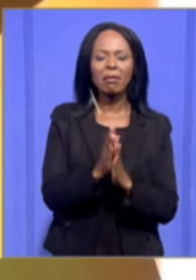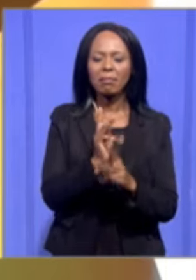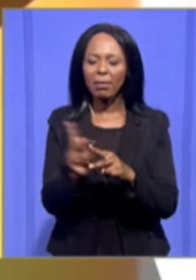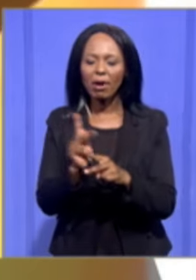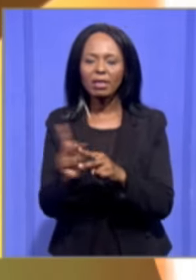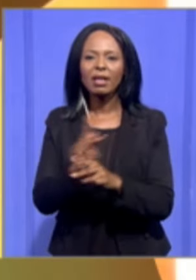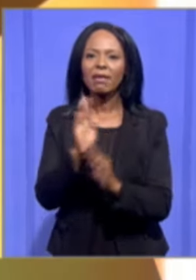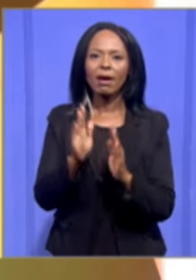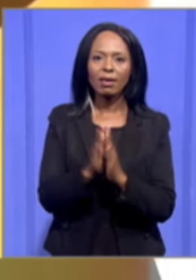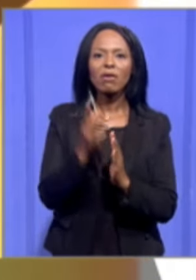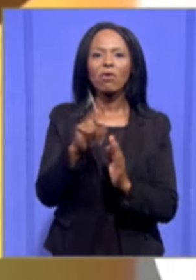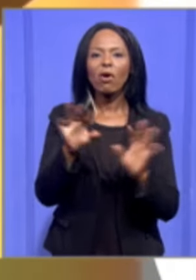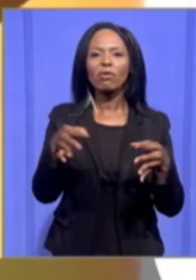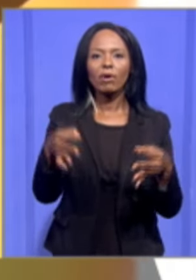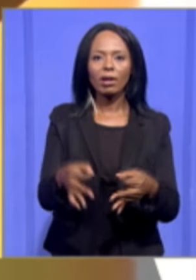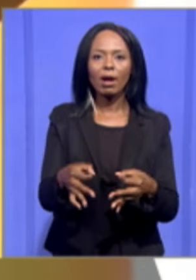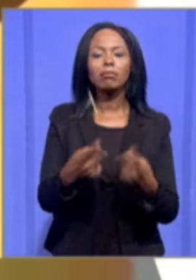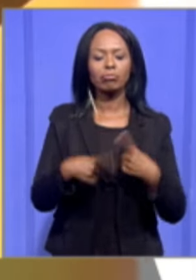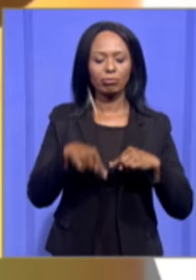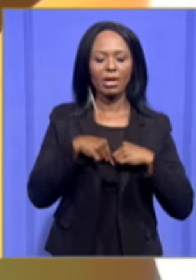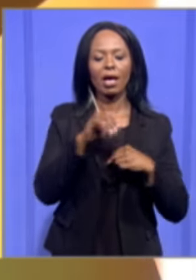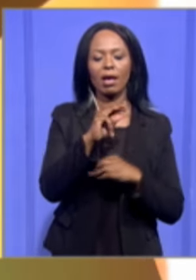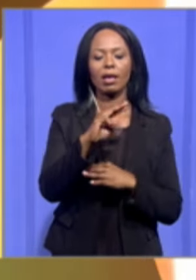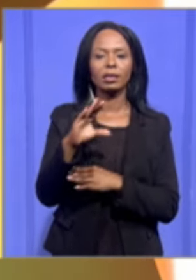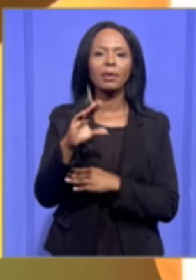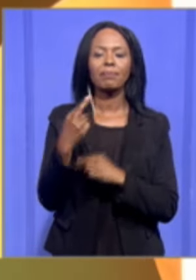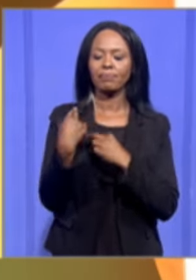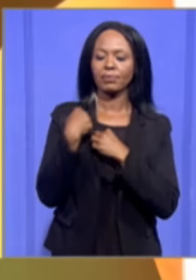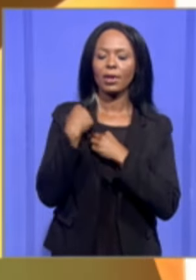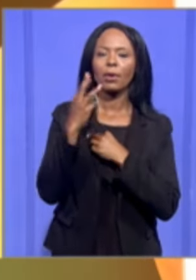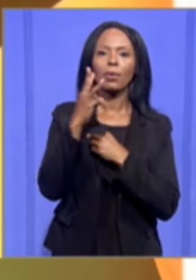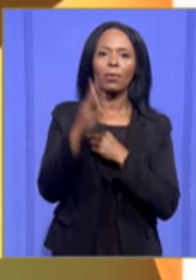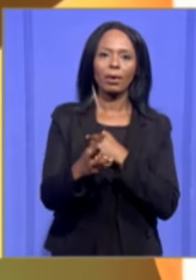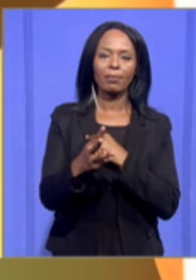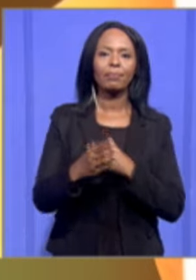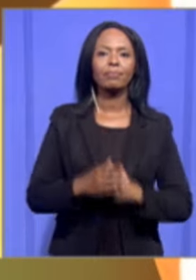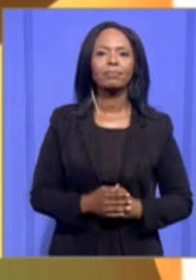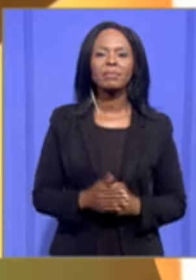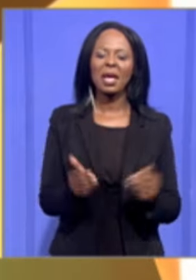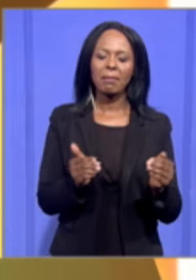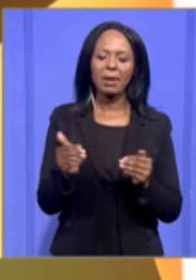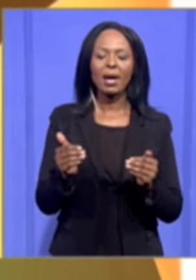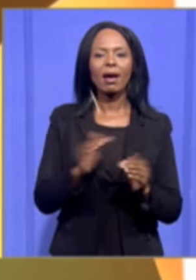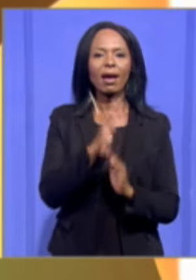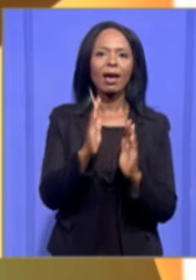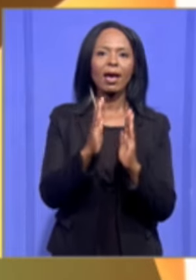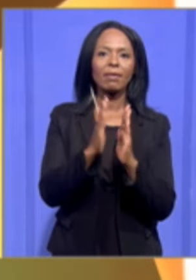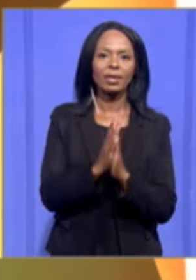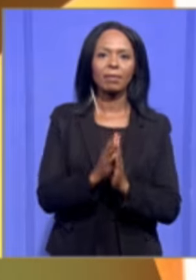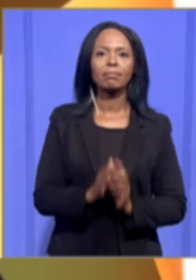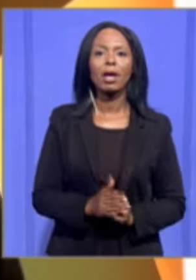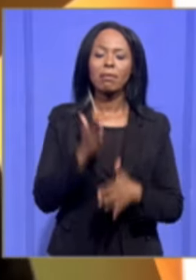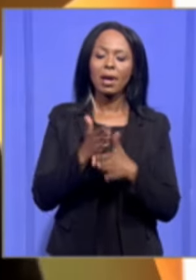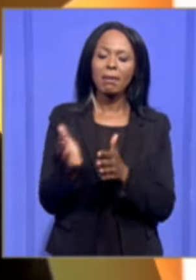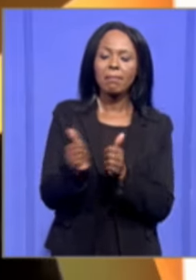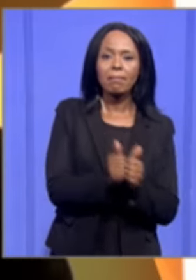to rest. And we will take over. Of course, with your cooperation and